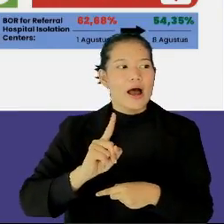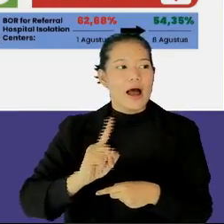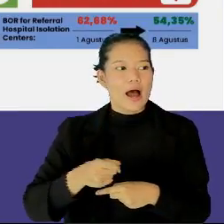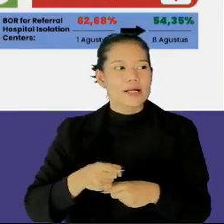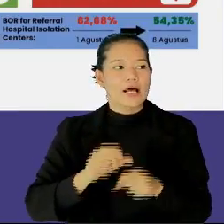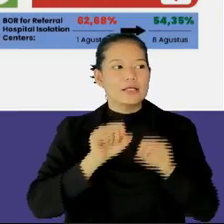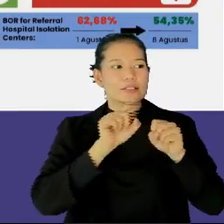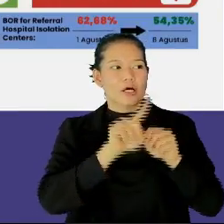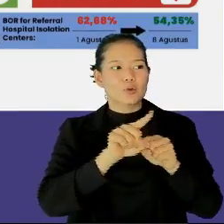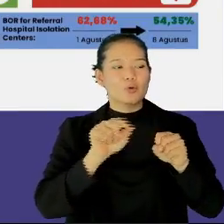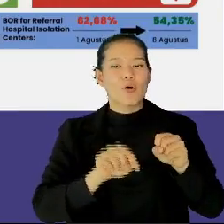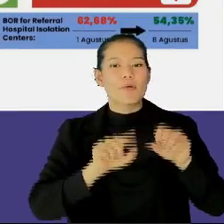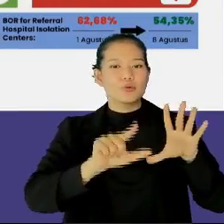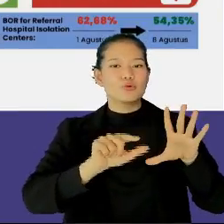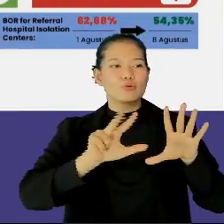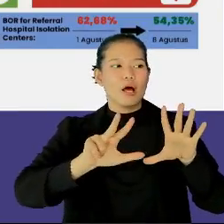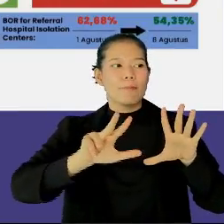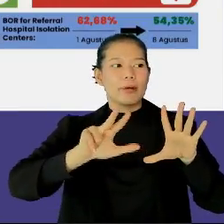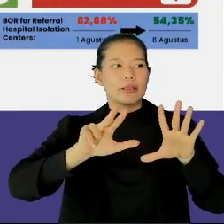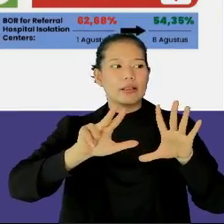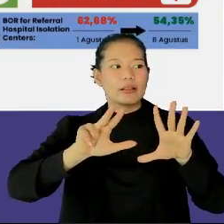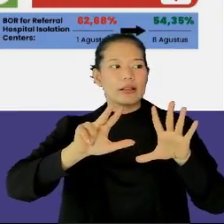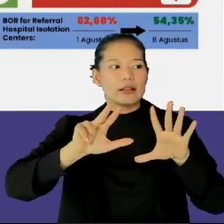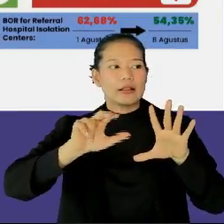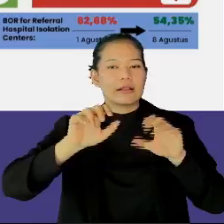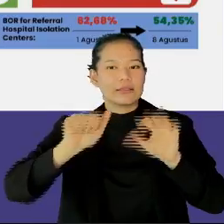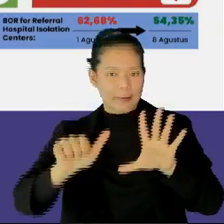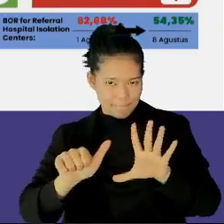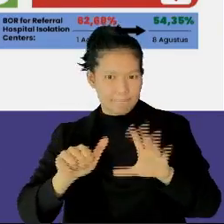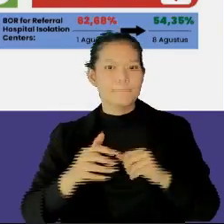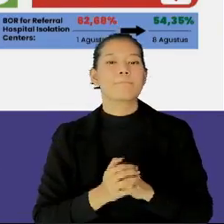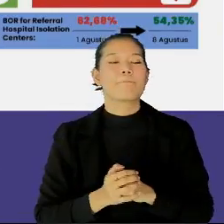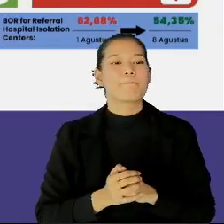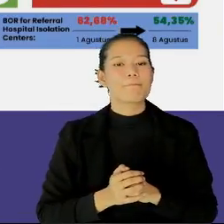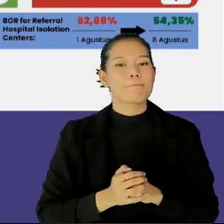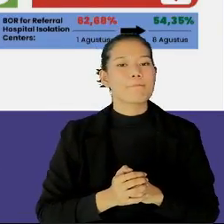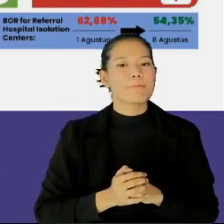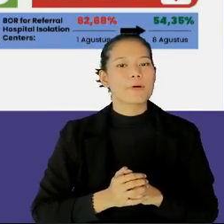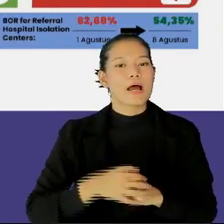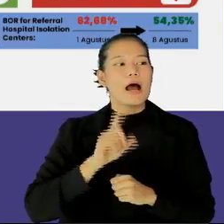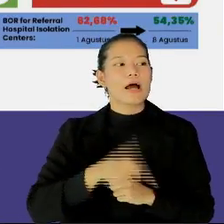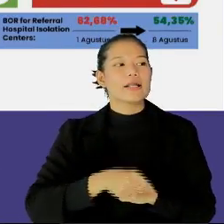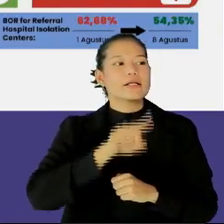5,425, ranked first, and South Sulawesi, adding